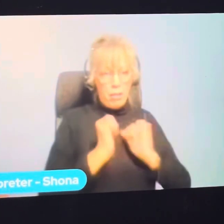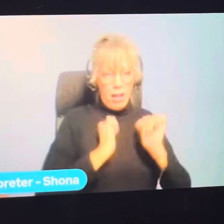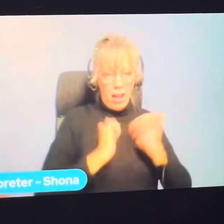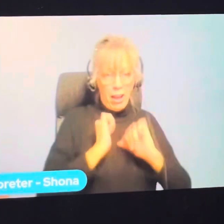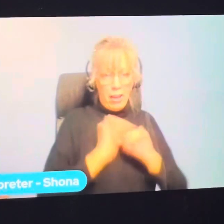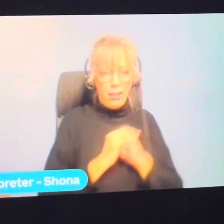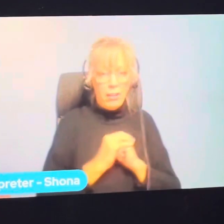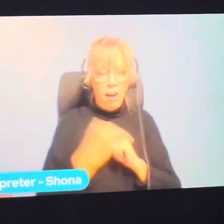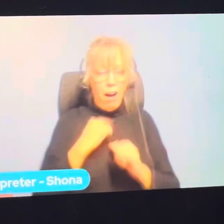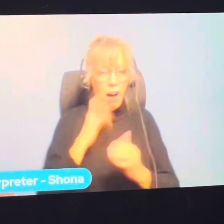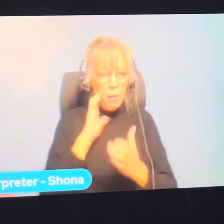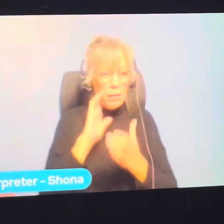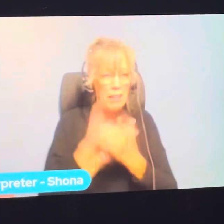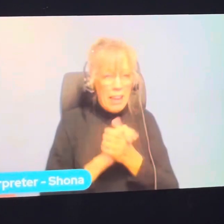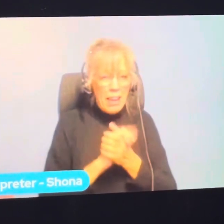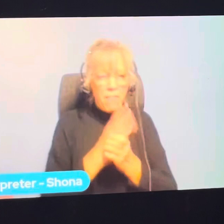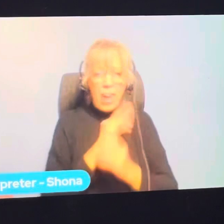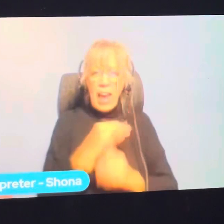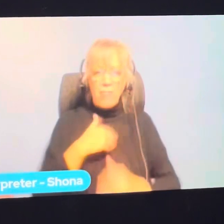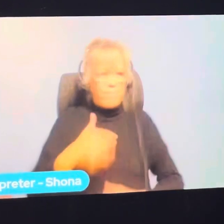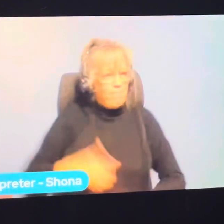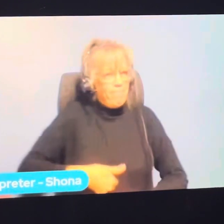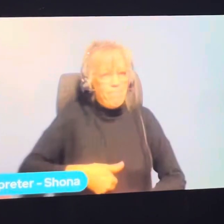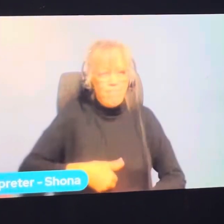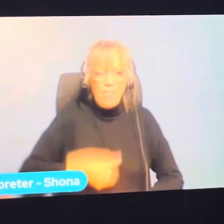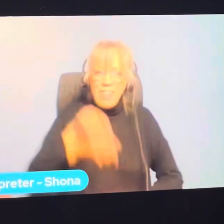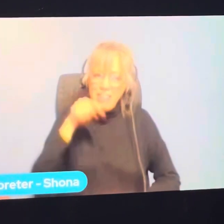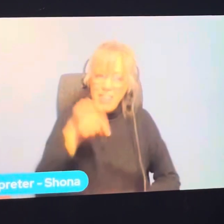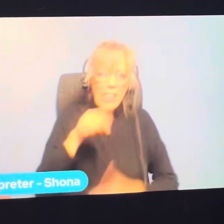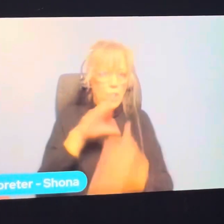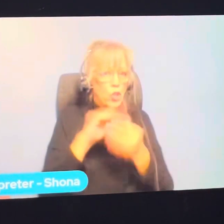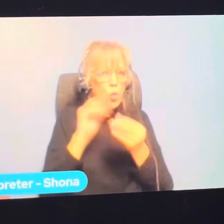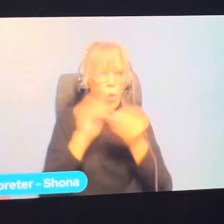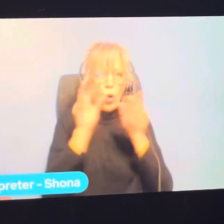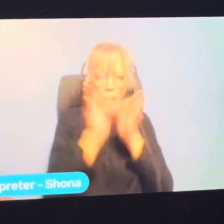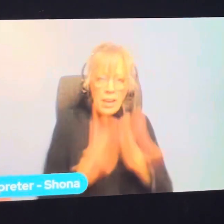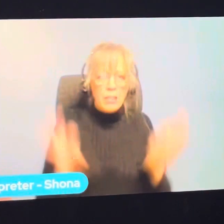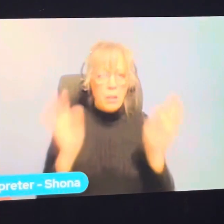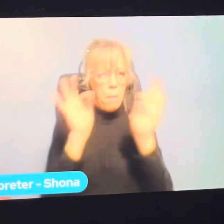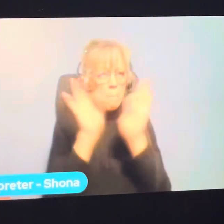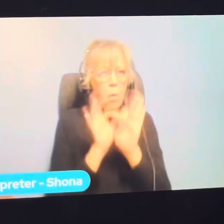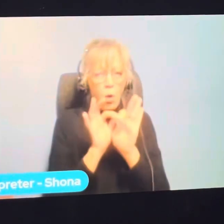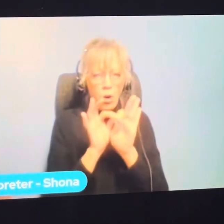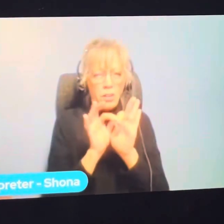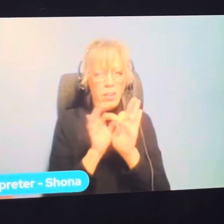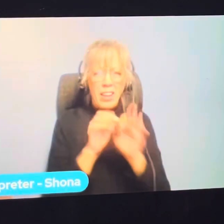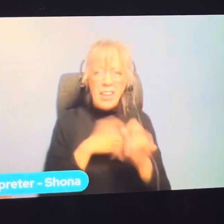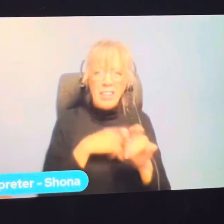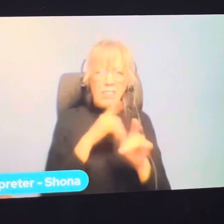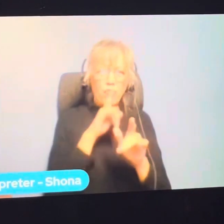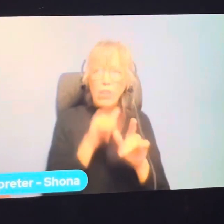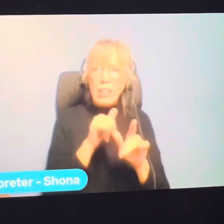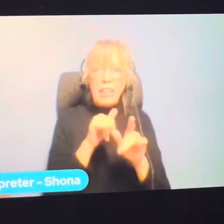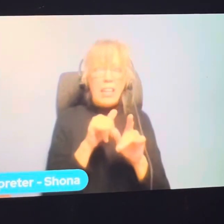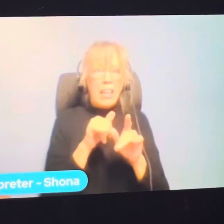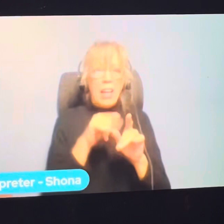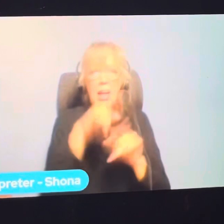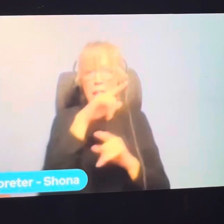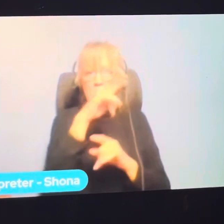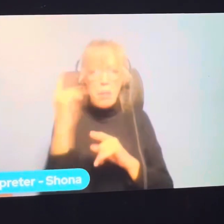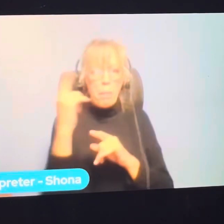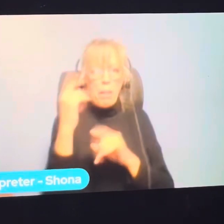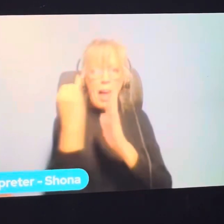heart that this story has to be told. It's a story of the struggle of Black artists to find a better life in the